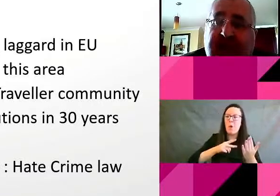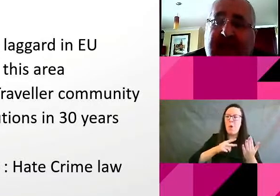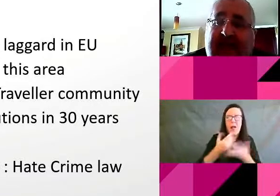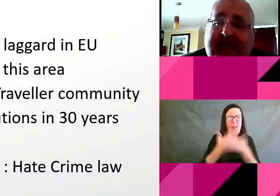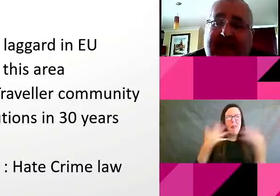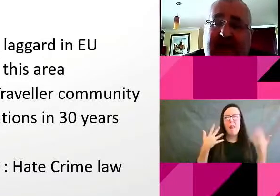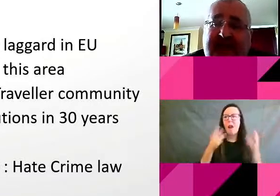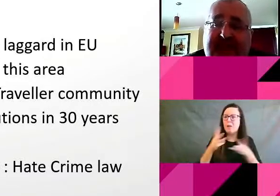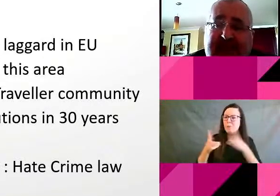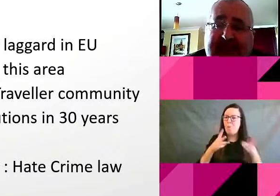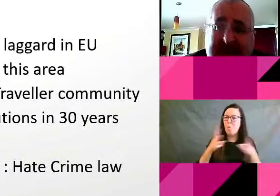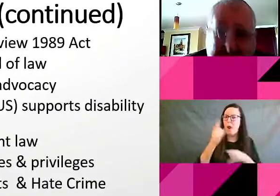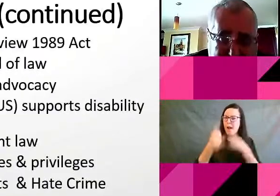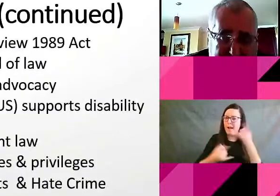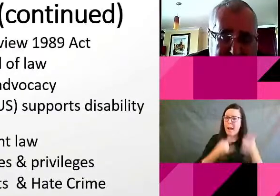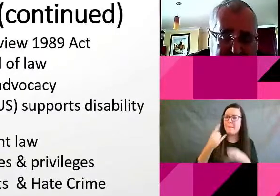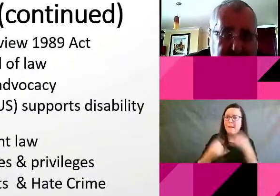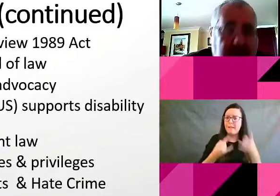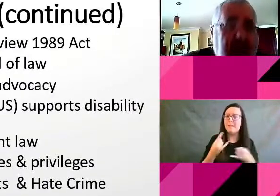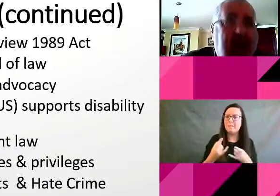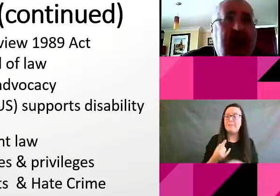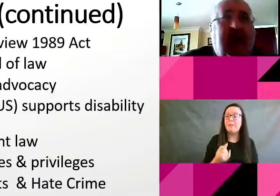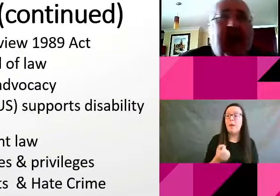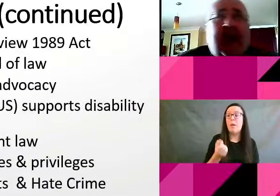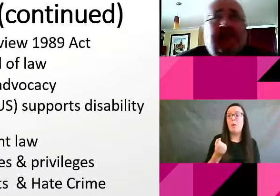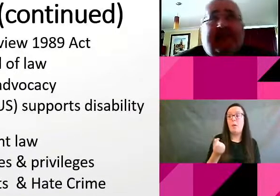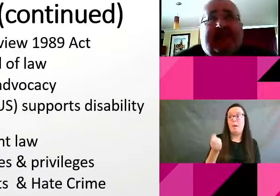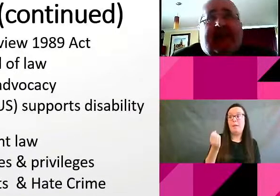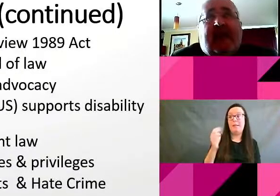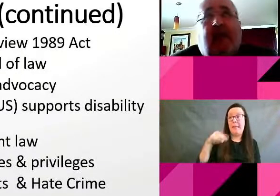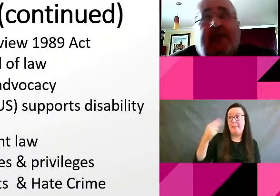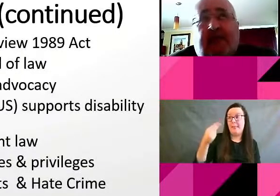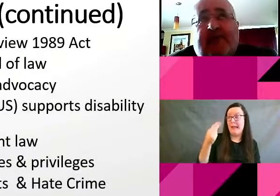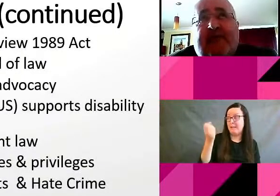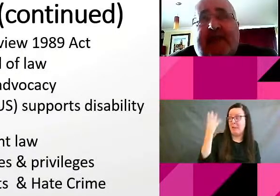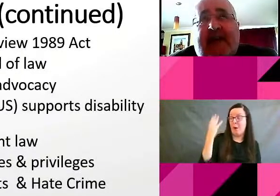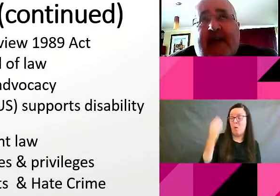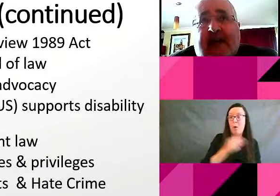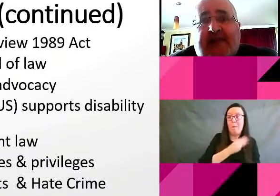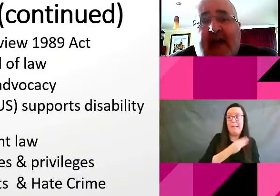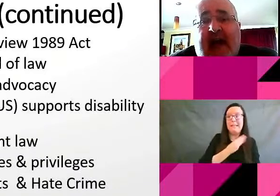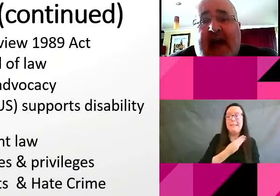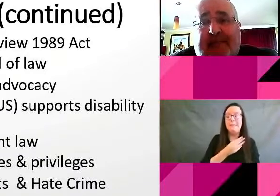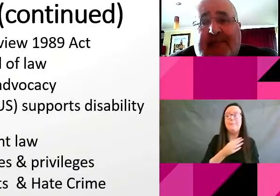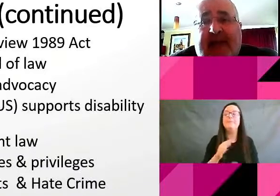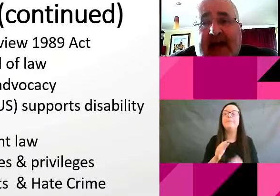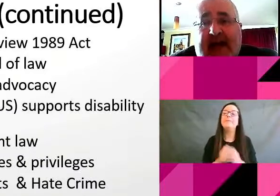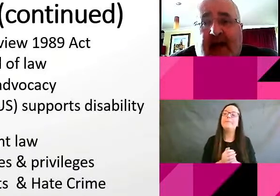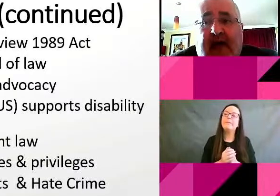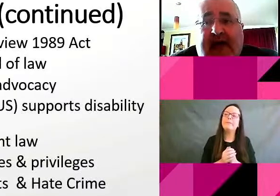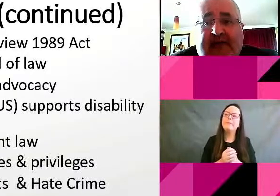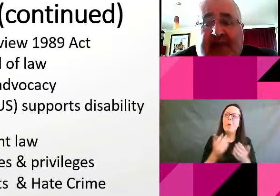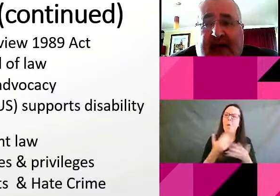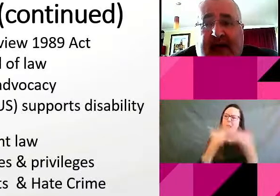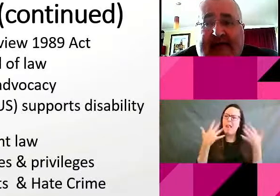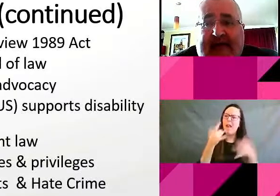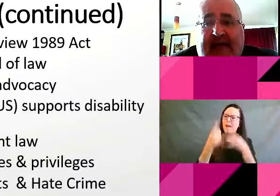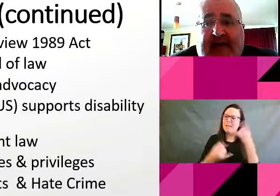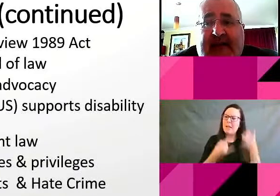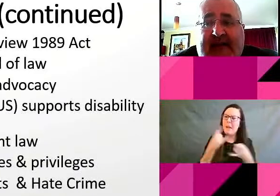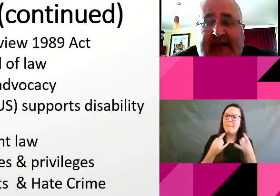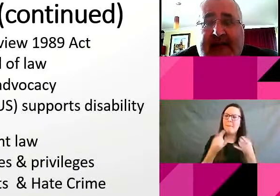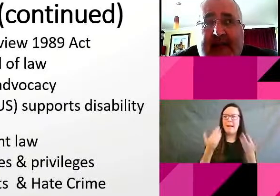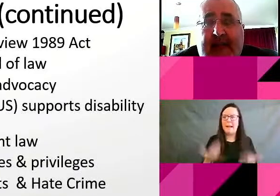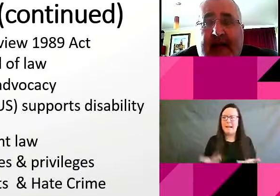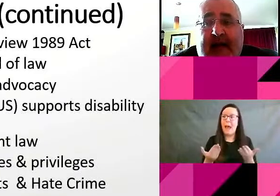move to the next slide, please. I would say, although there is a lot happening now at a policy